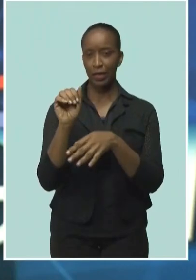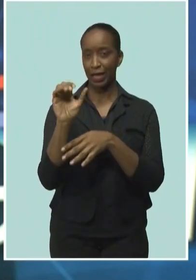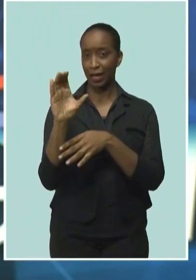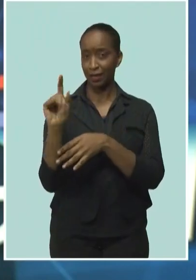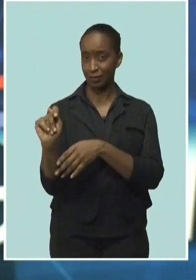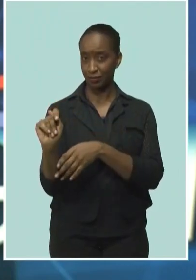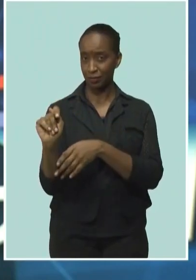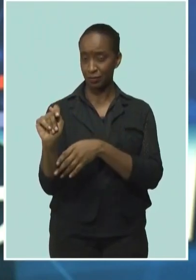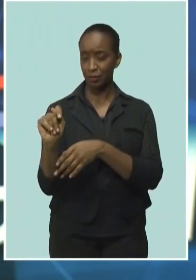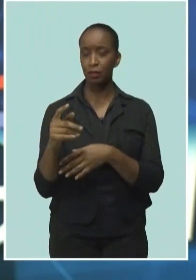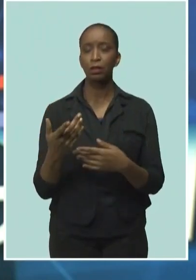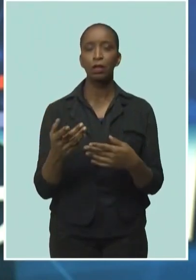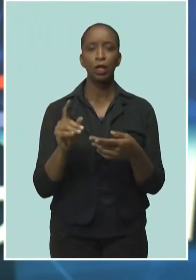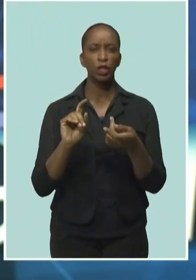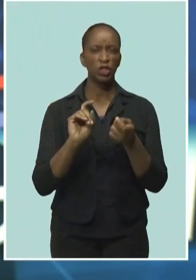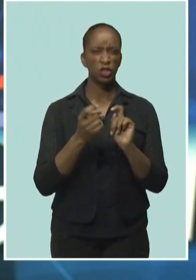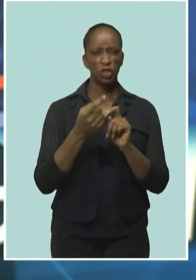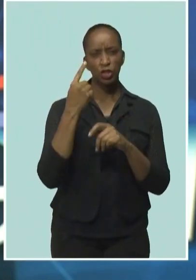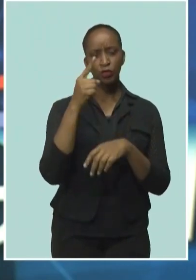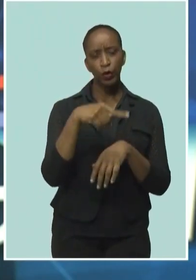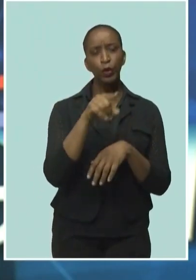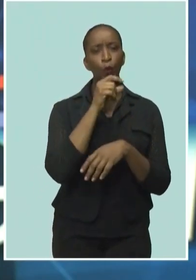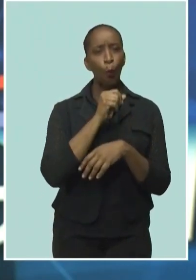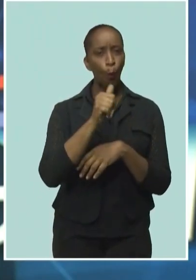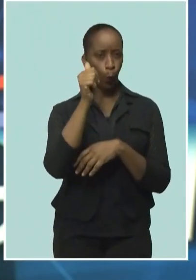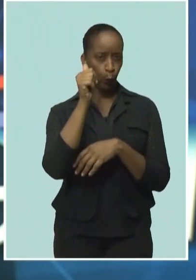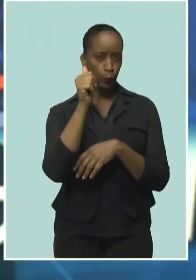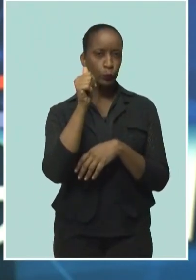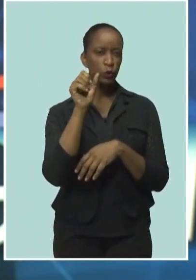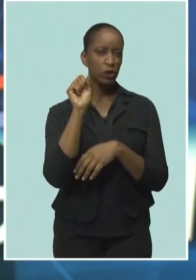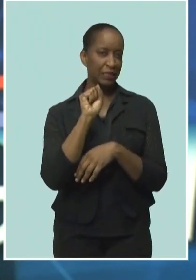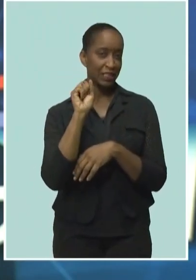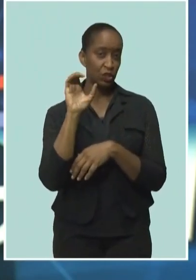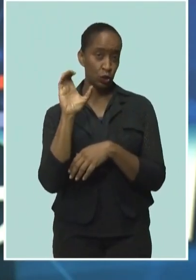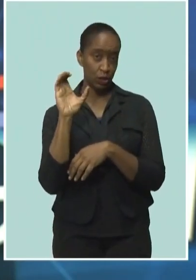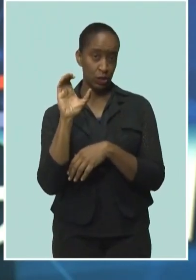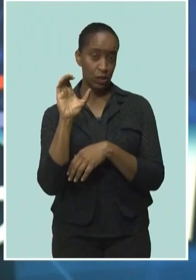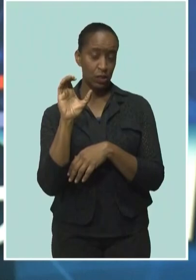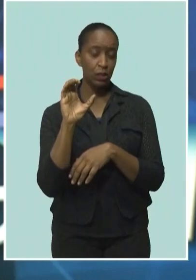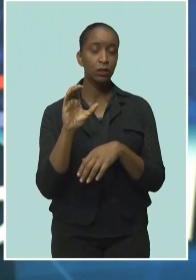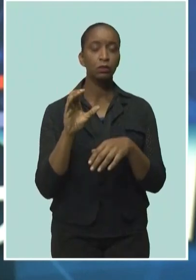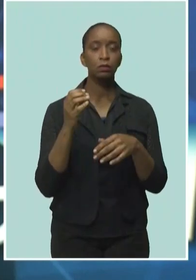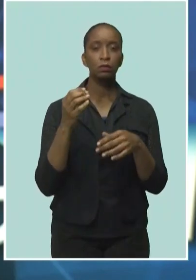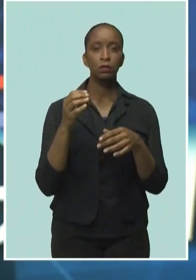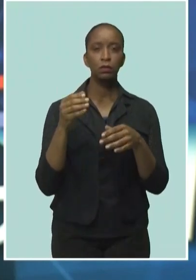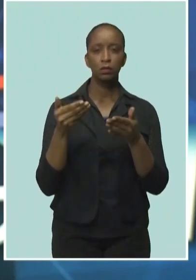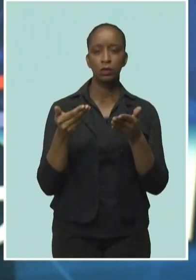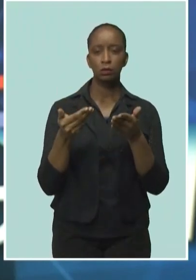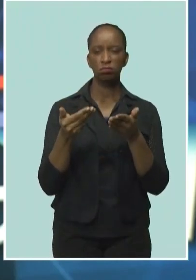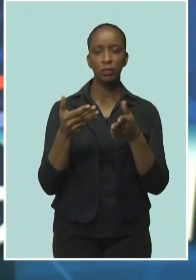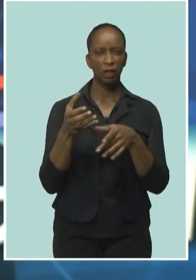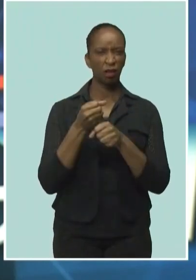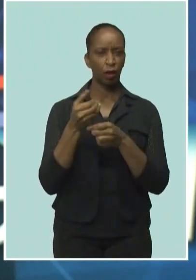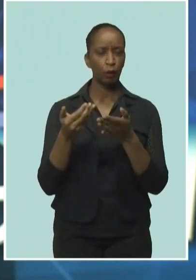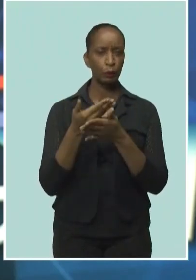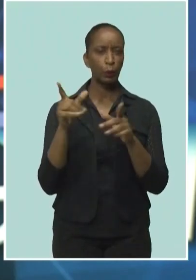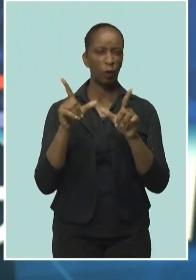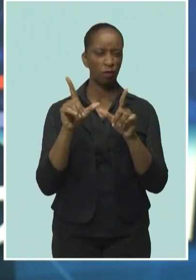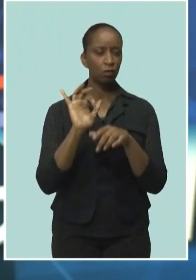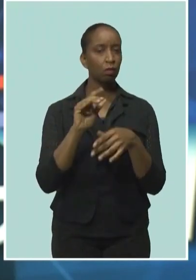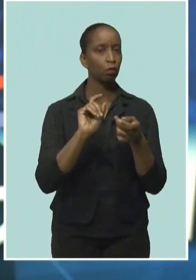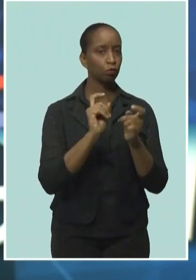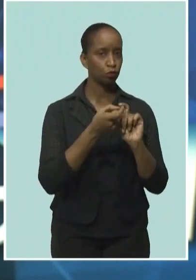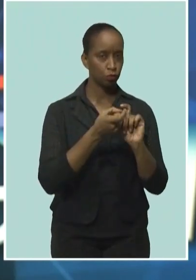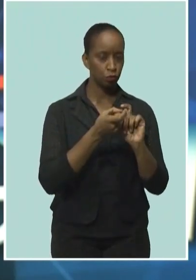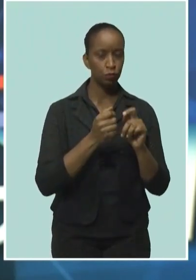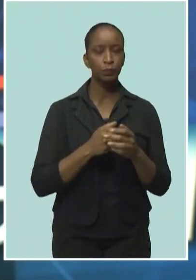driver's license renewal for seniors and the inclusion of privately owned garages to assess vehicles. Senator Cummins,